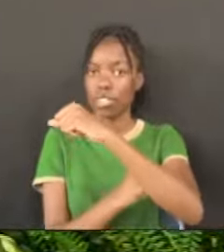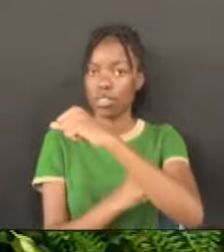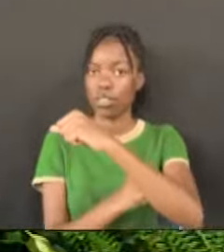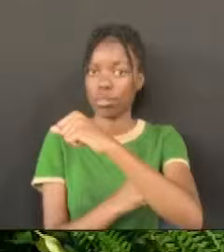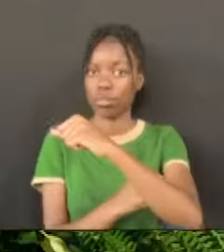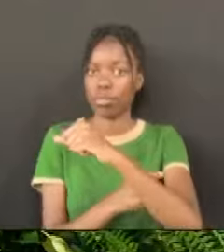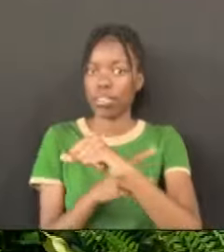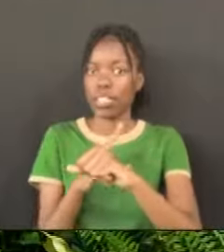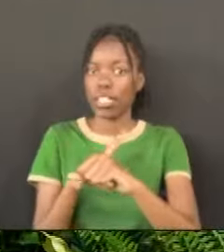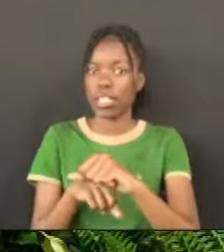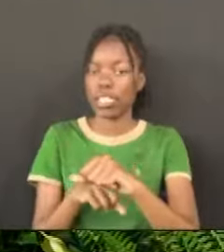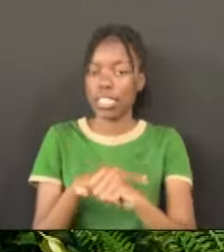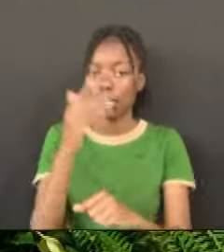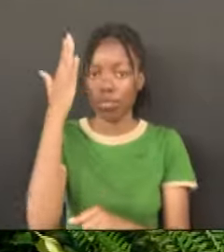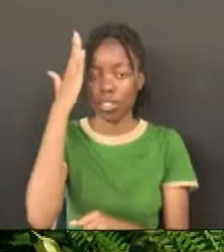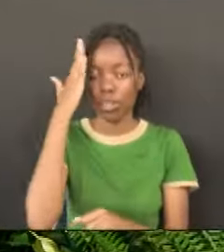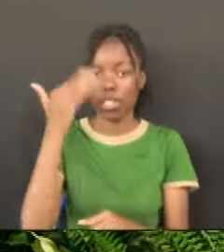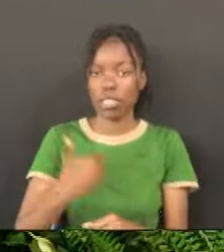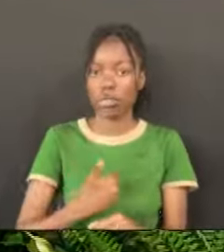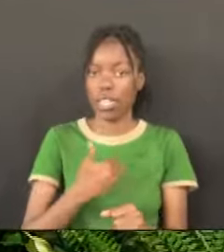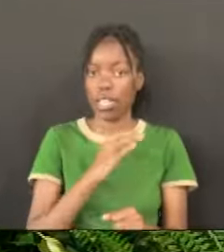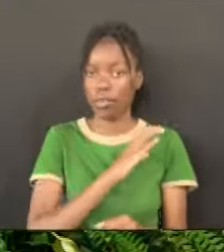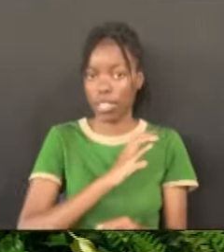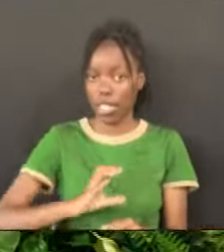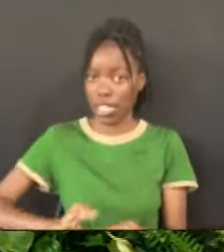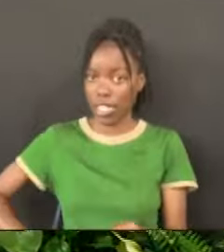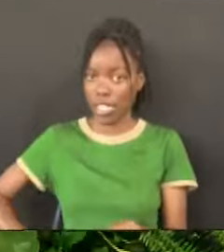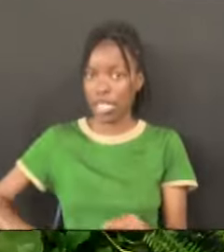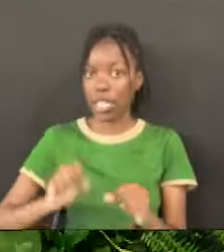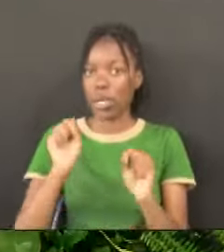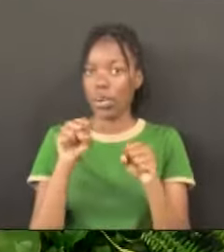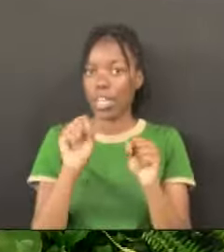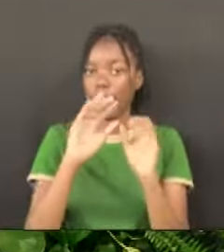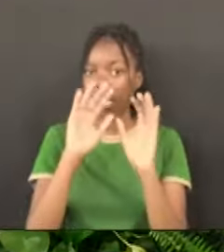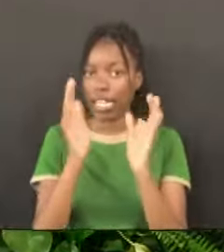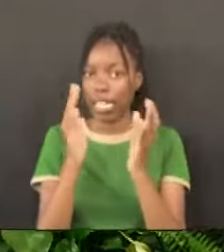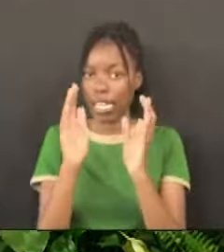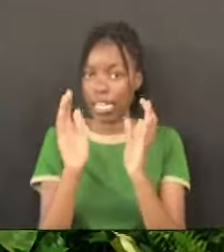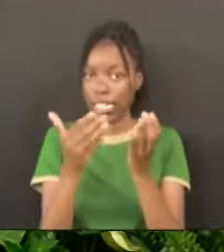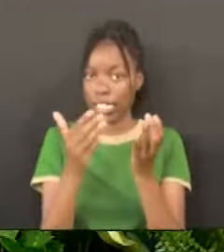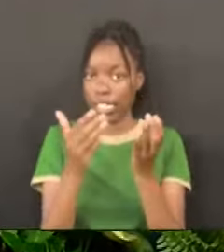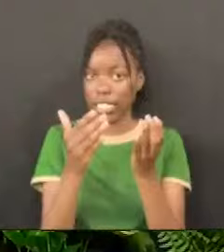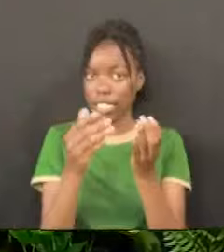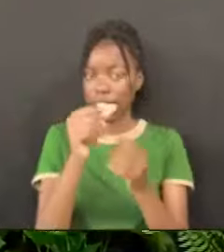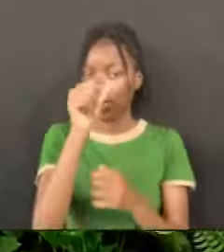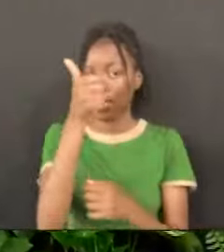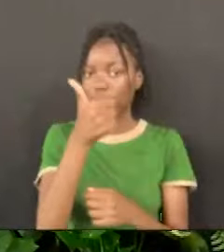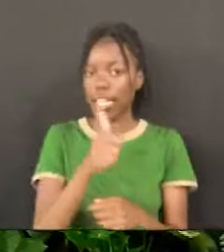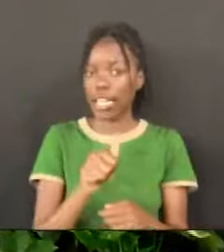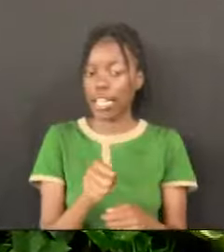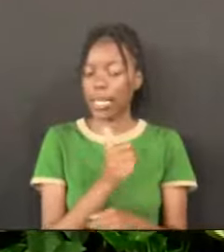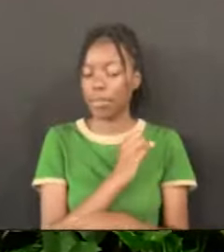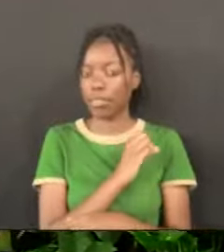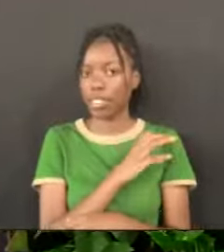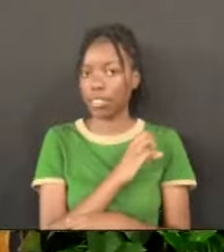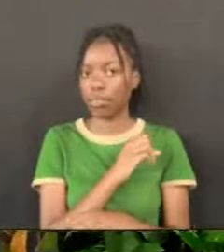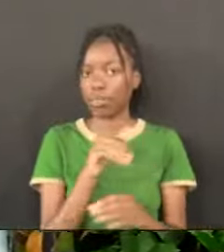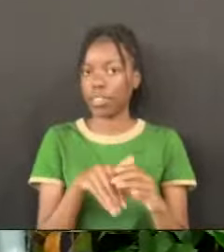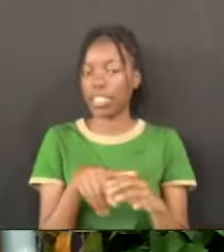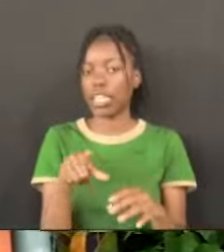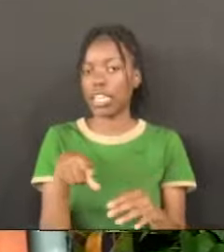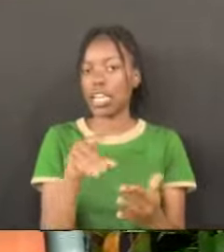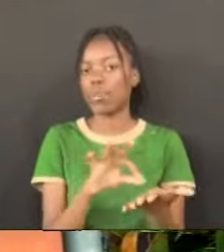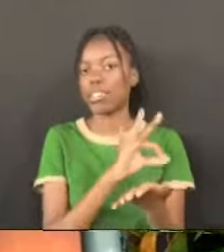we know that we have Christ, we are empowered. We are never shaken in our spiritual